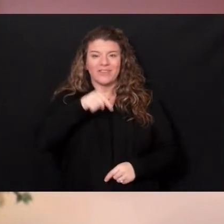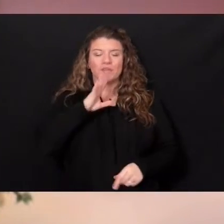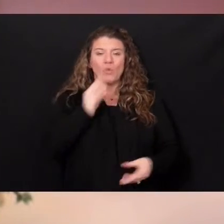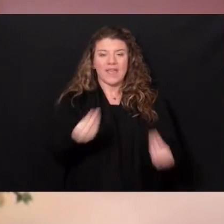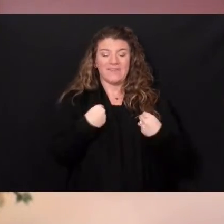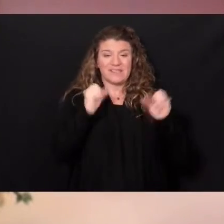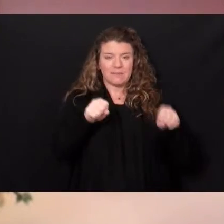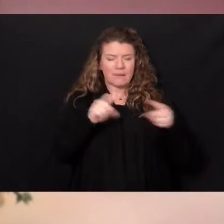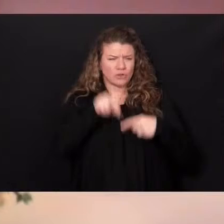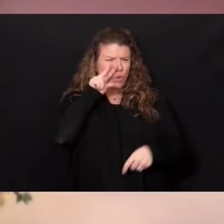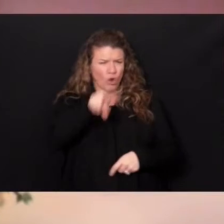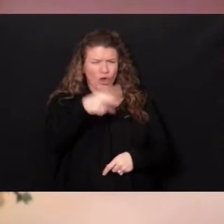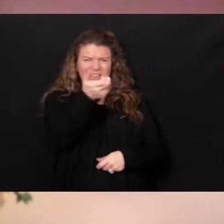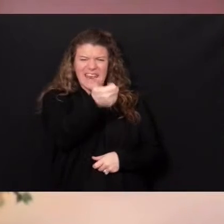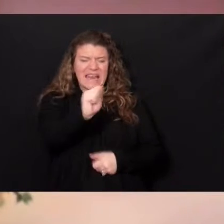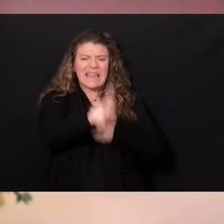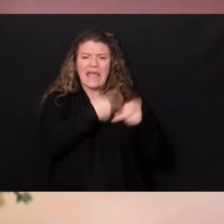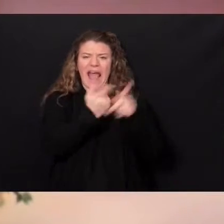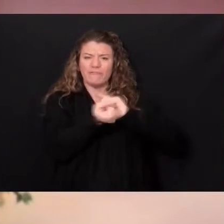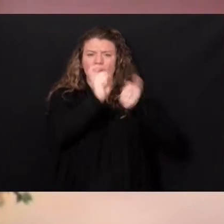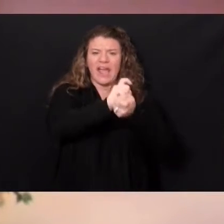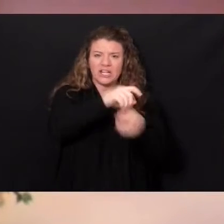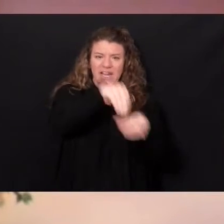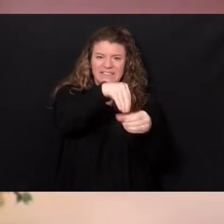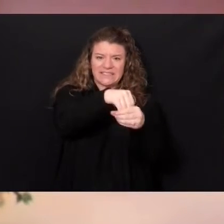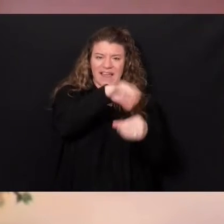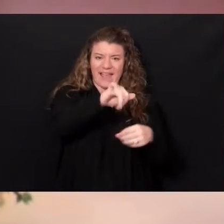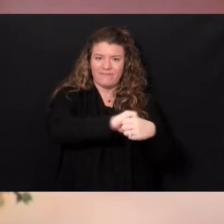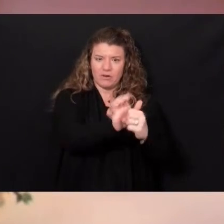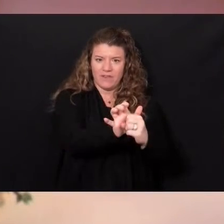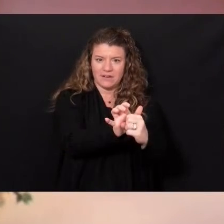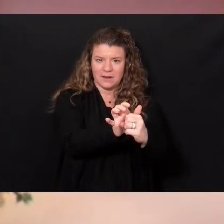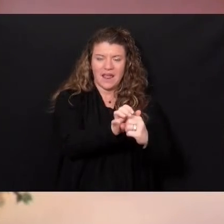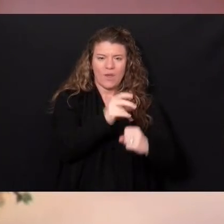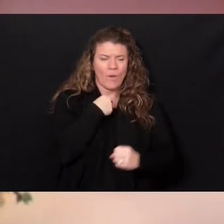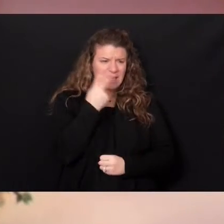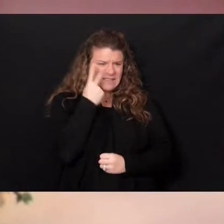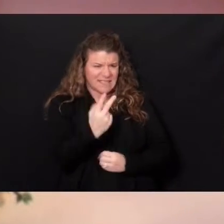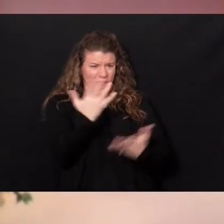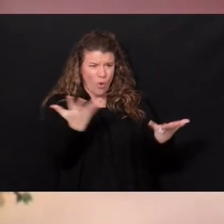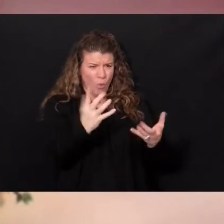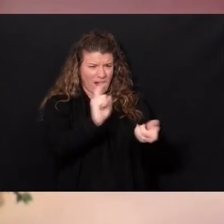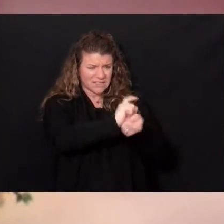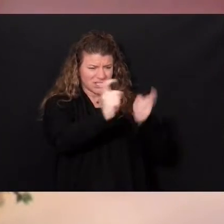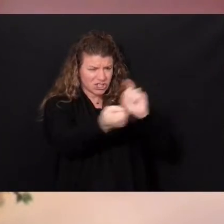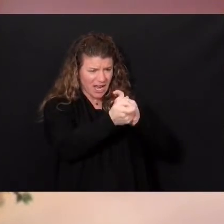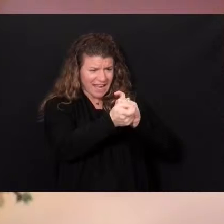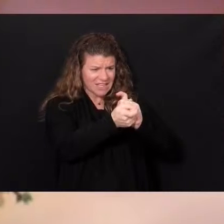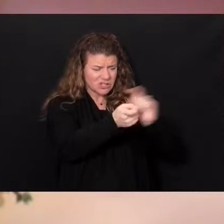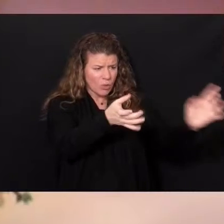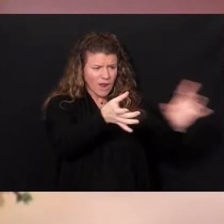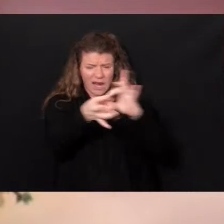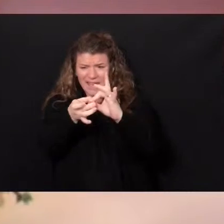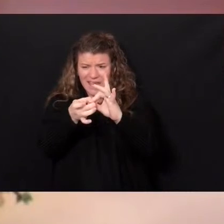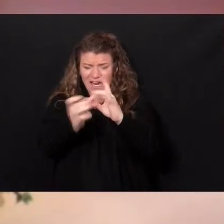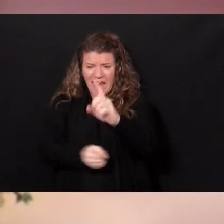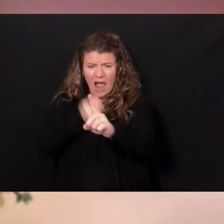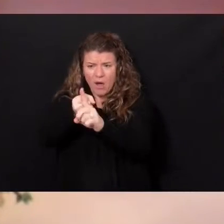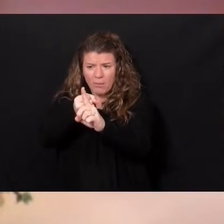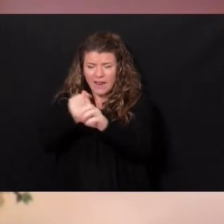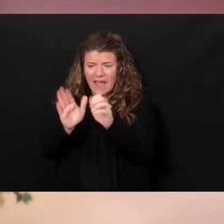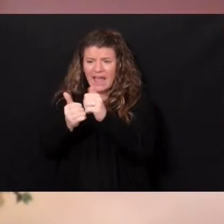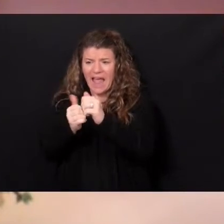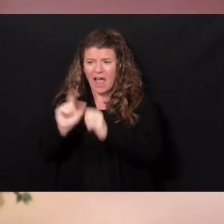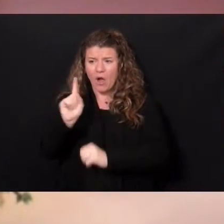mutation, any kind of genetic change, and we can start to link that then to any kind of outbreaks that we might